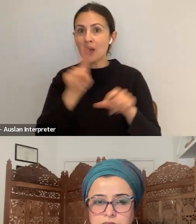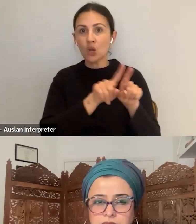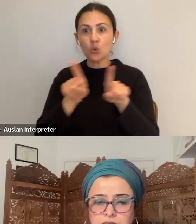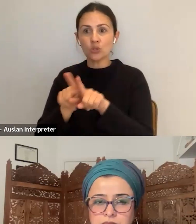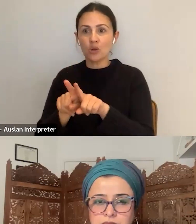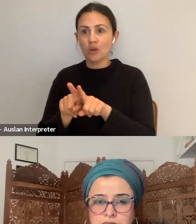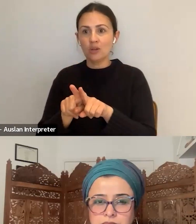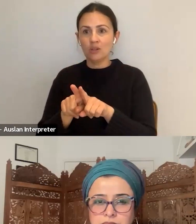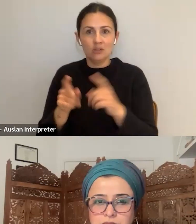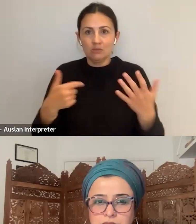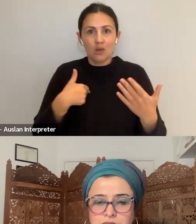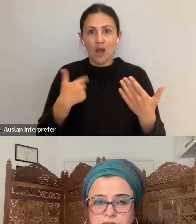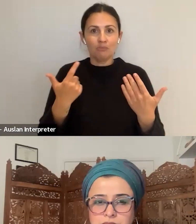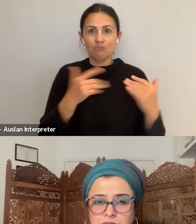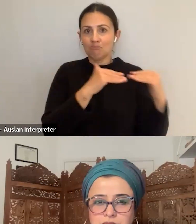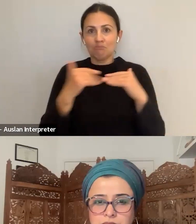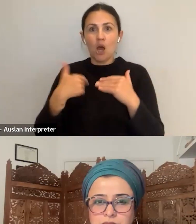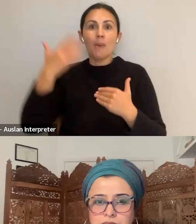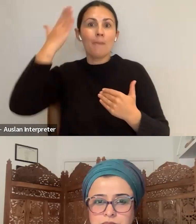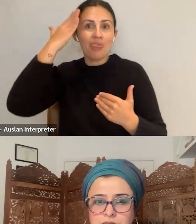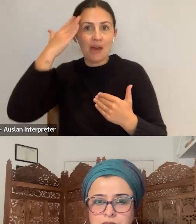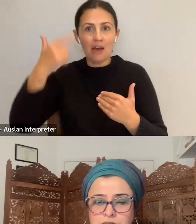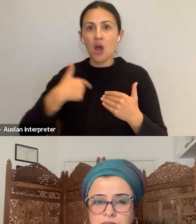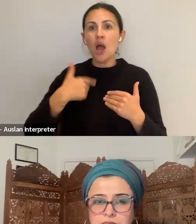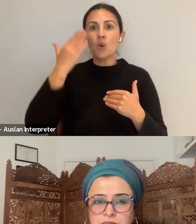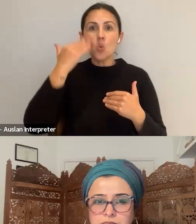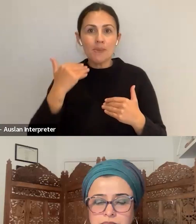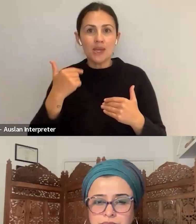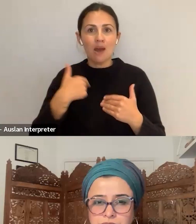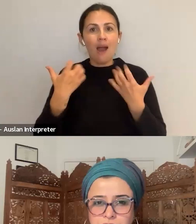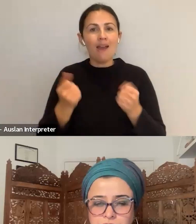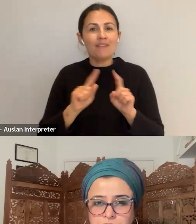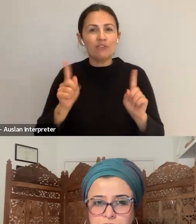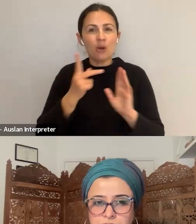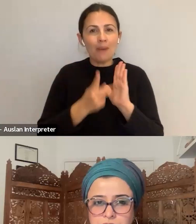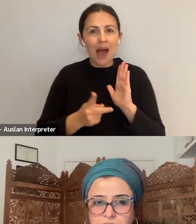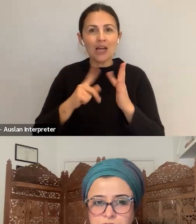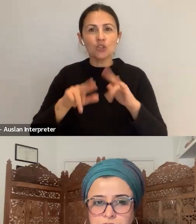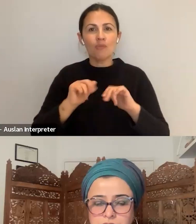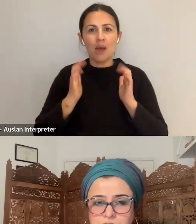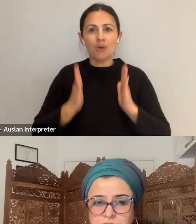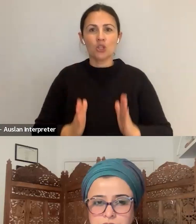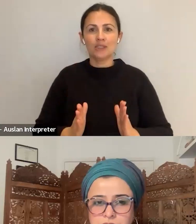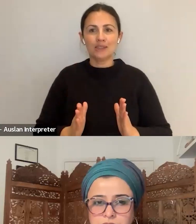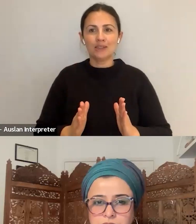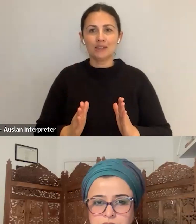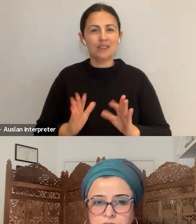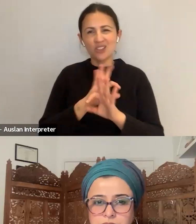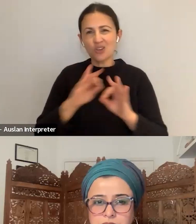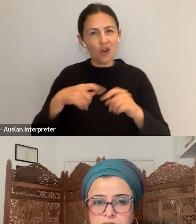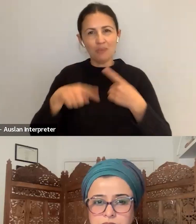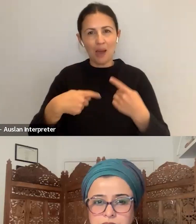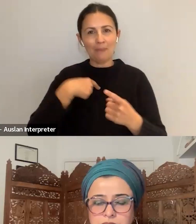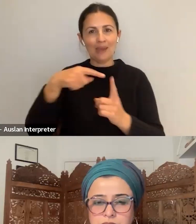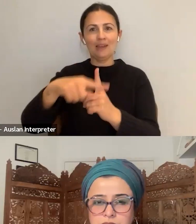woman, or I'm a mother, or it's actually because what's normalized is being a First Nations person, that